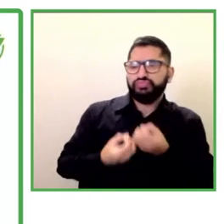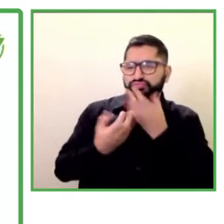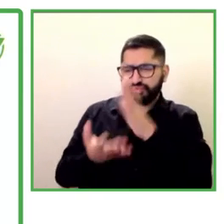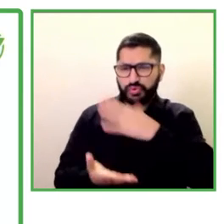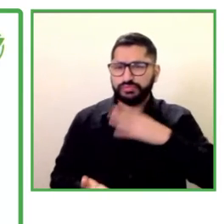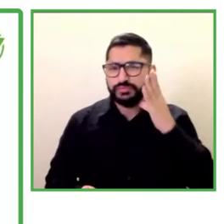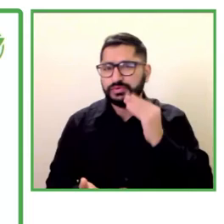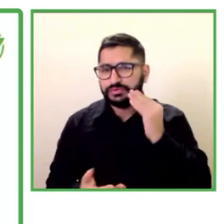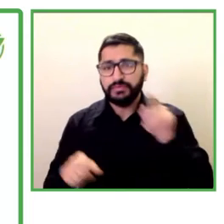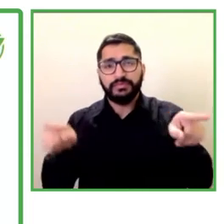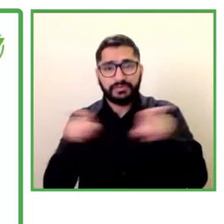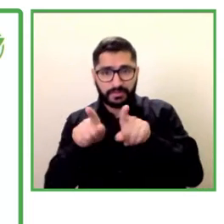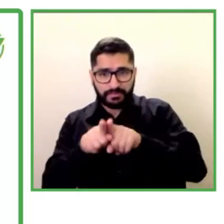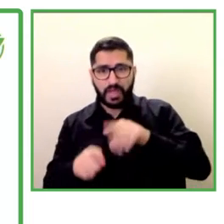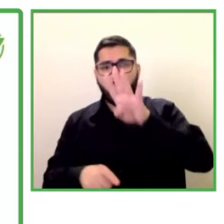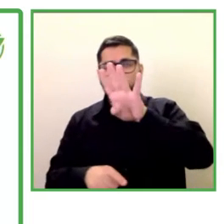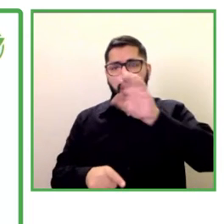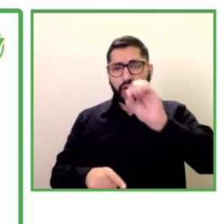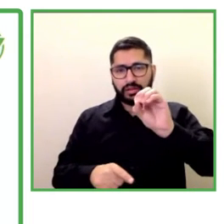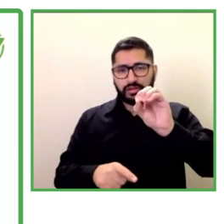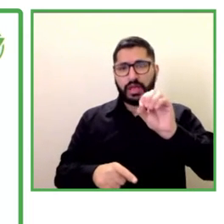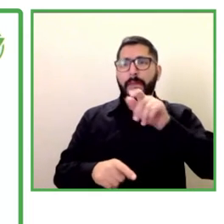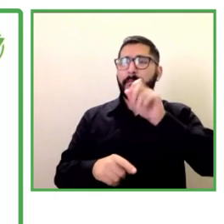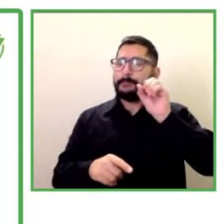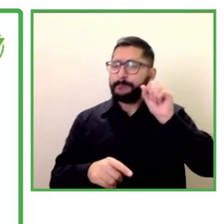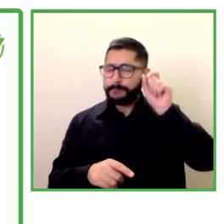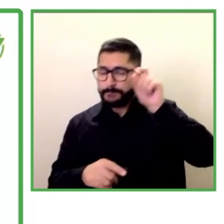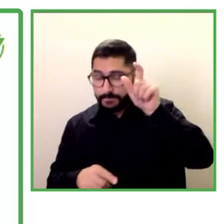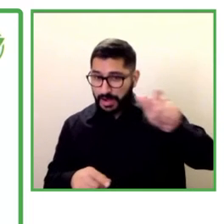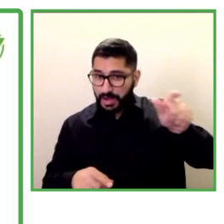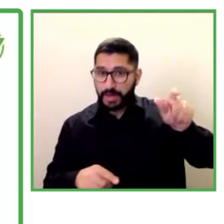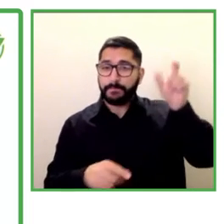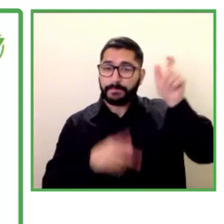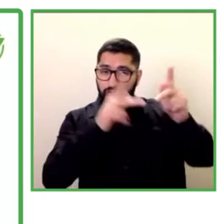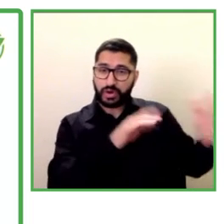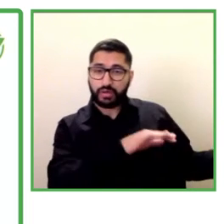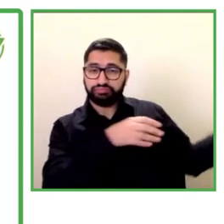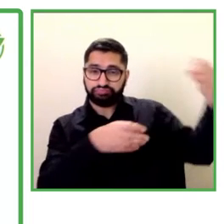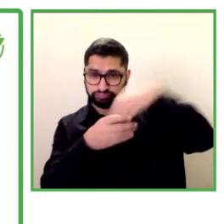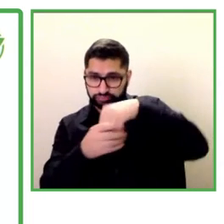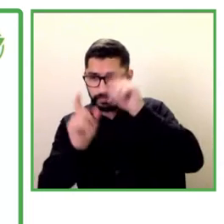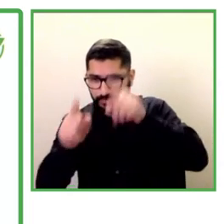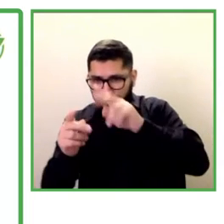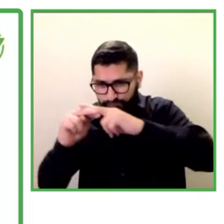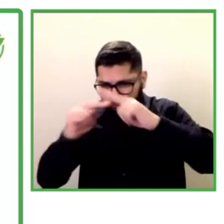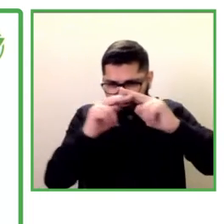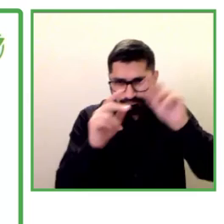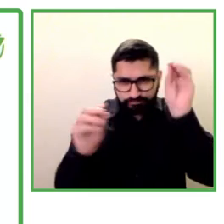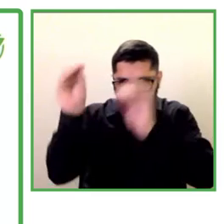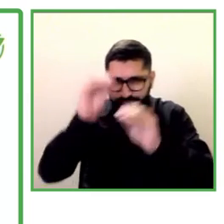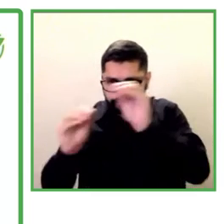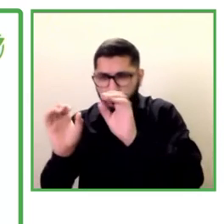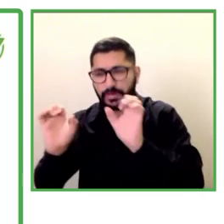than 40,000 employees. So we need to have a digital training program